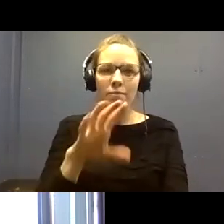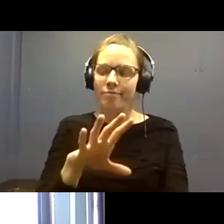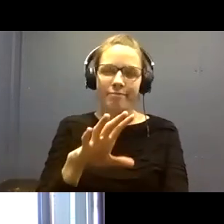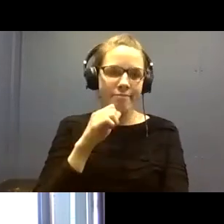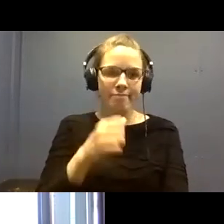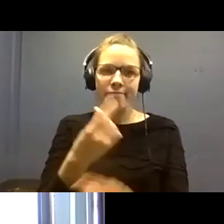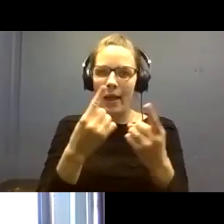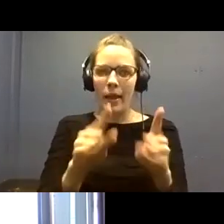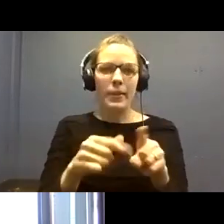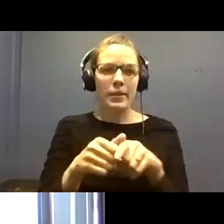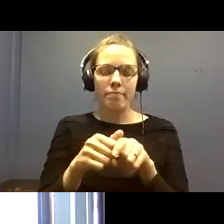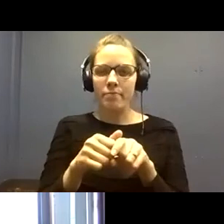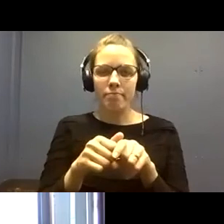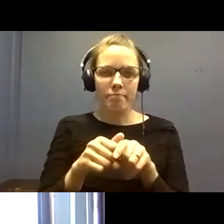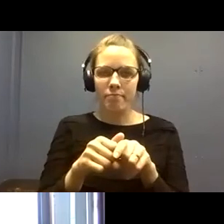not